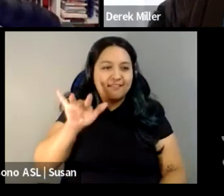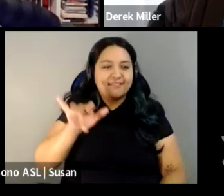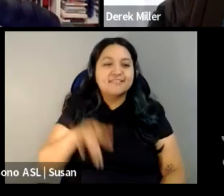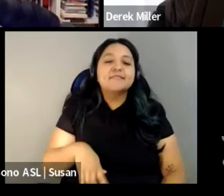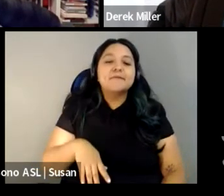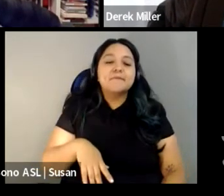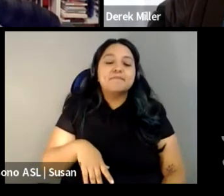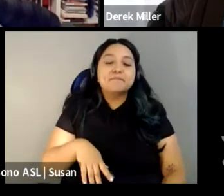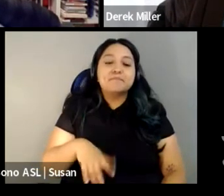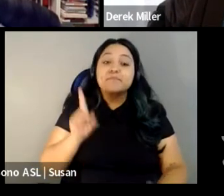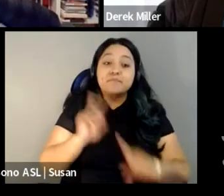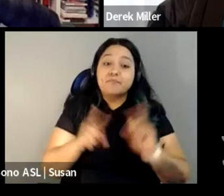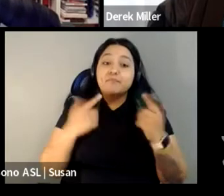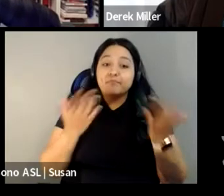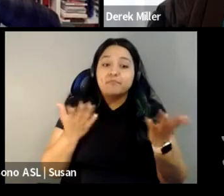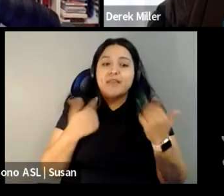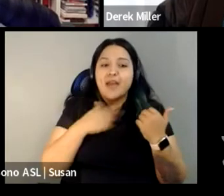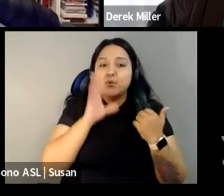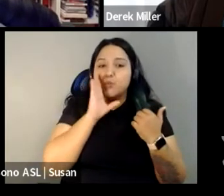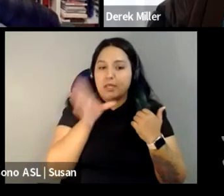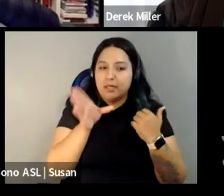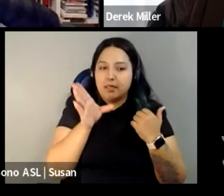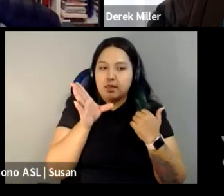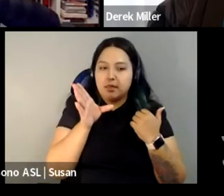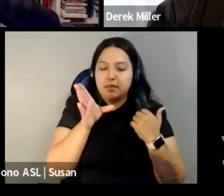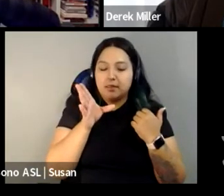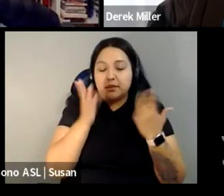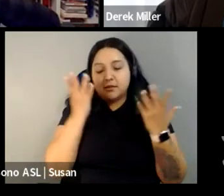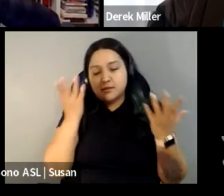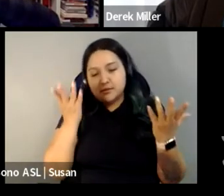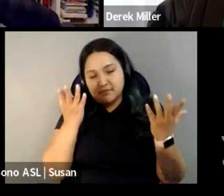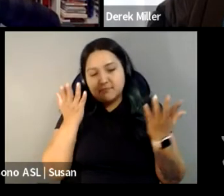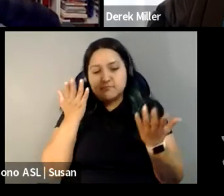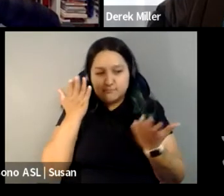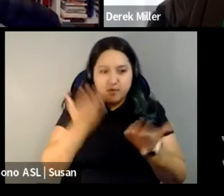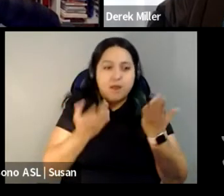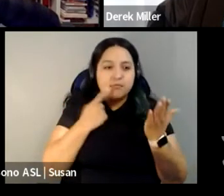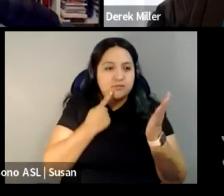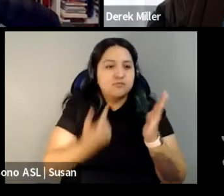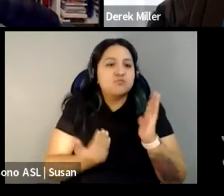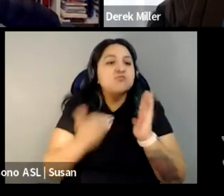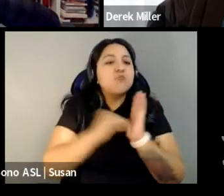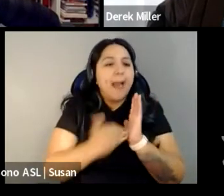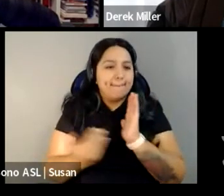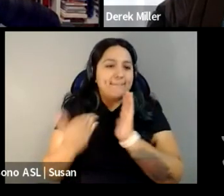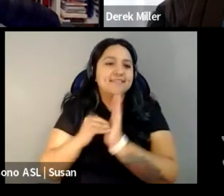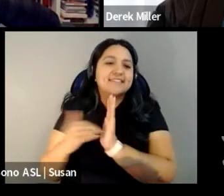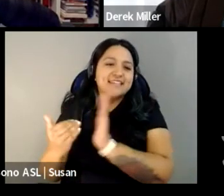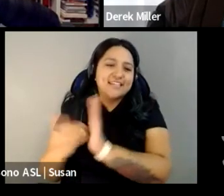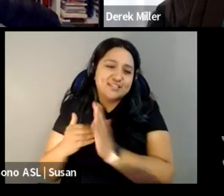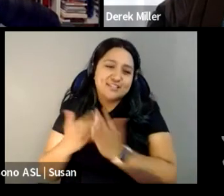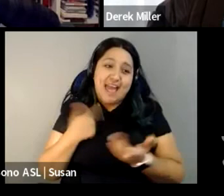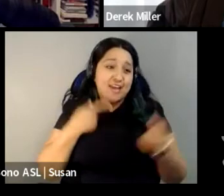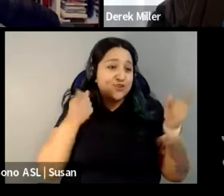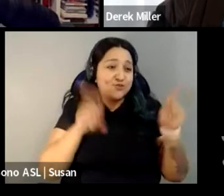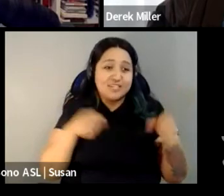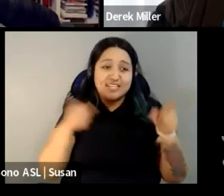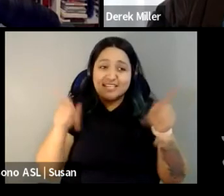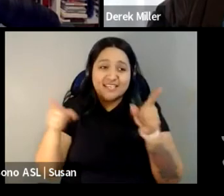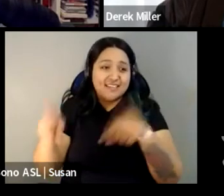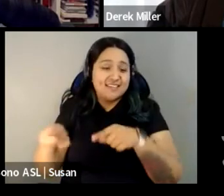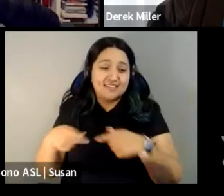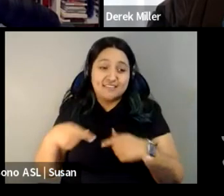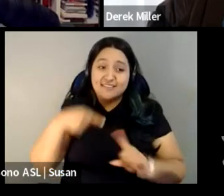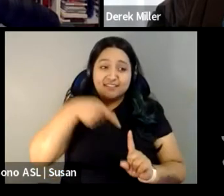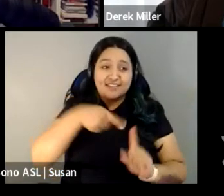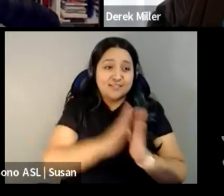I will risk repetition because I agree with everyone that this is an absolute wonderful addition